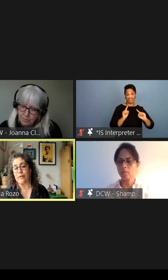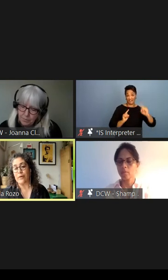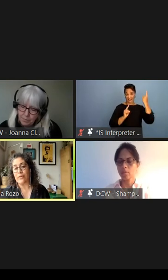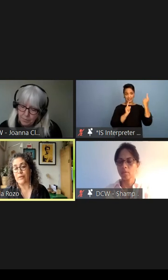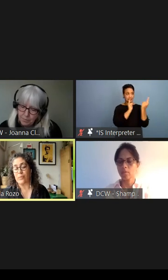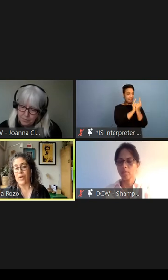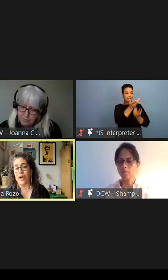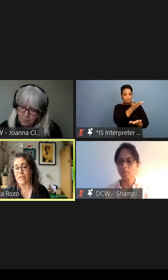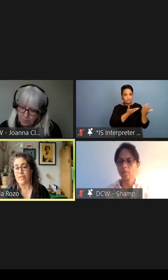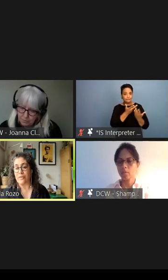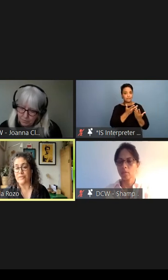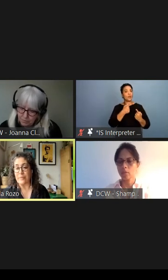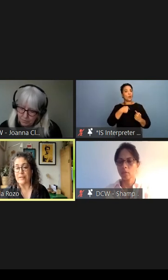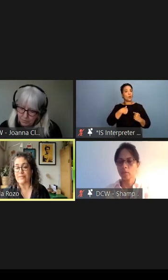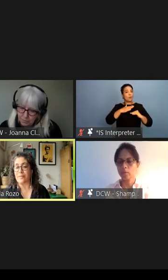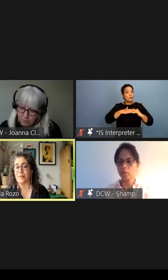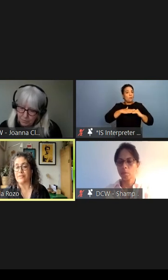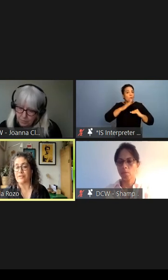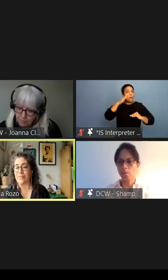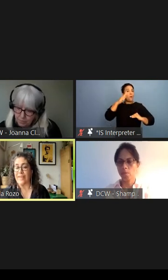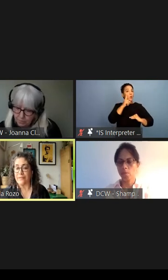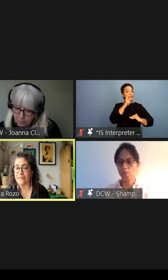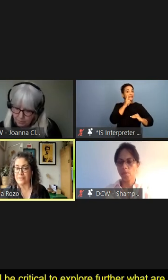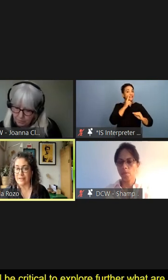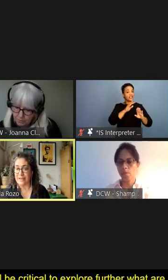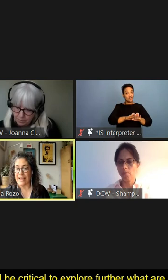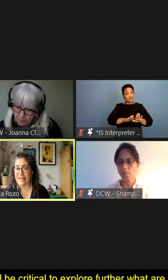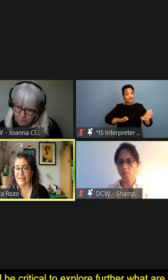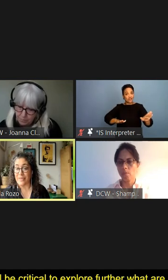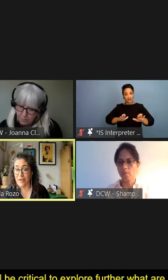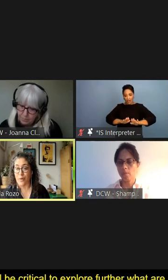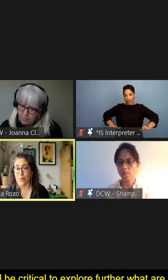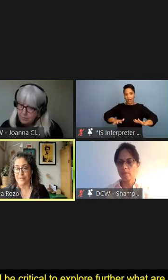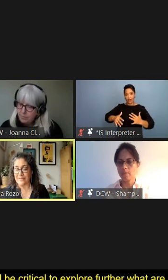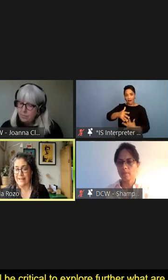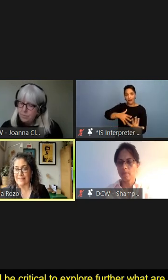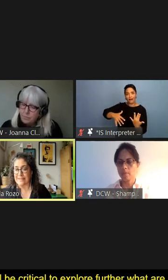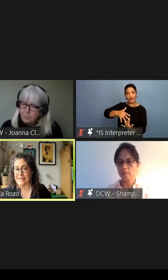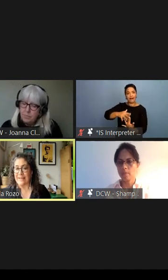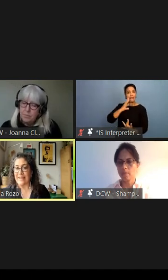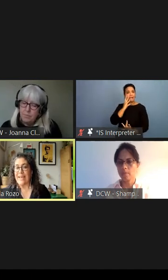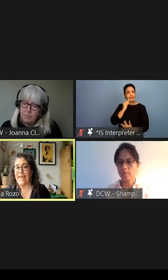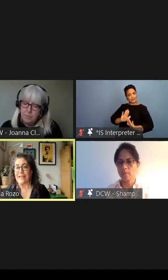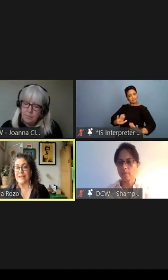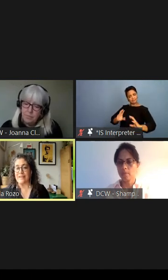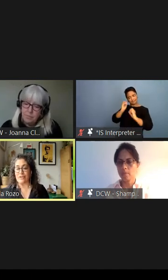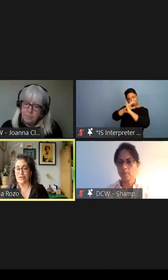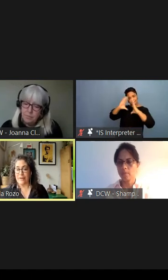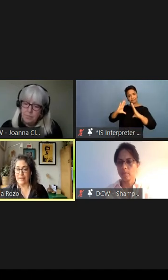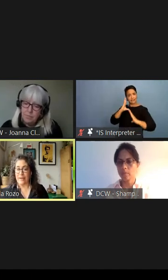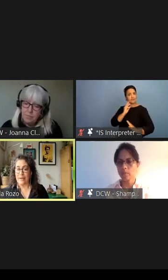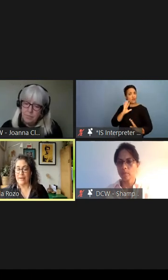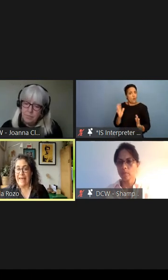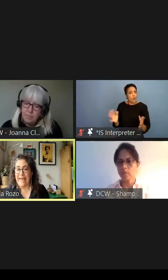explore further what are the siblings' experience around deafness in their own understanding, and